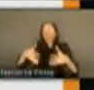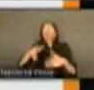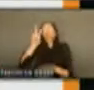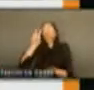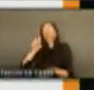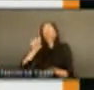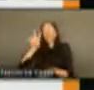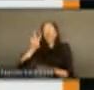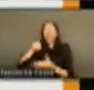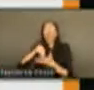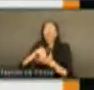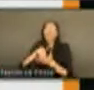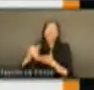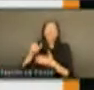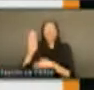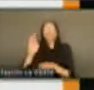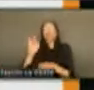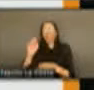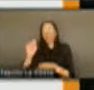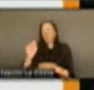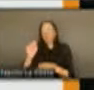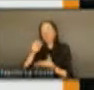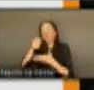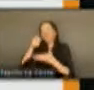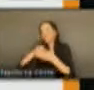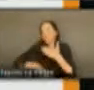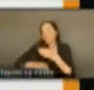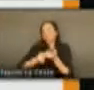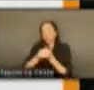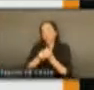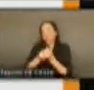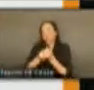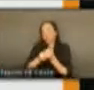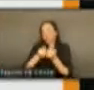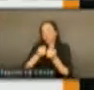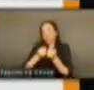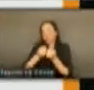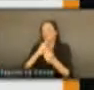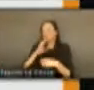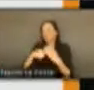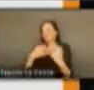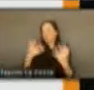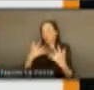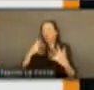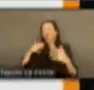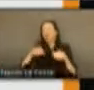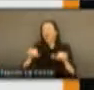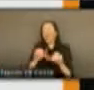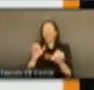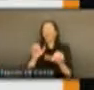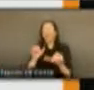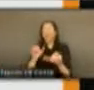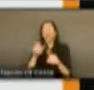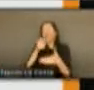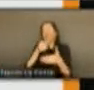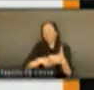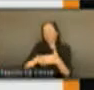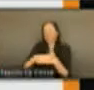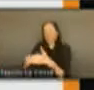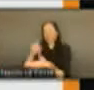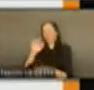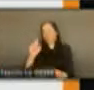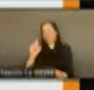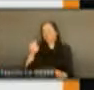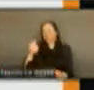Tax supported refers to activities paid by taxes regardless of a person's use of the service, such as park